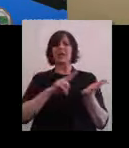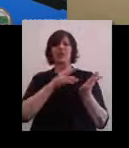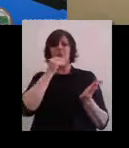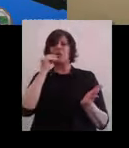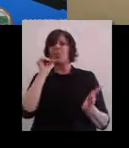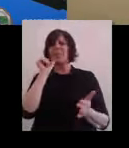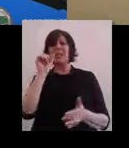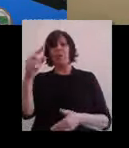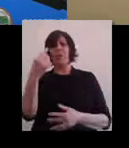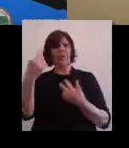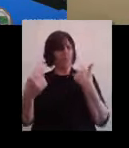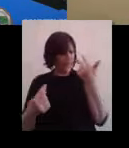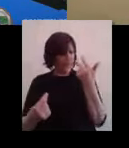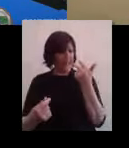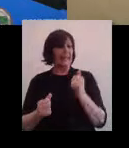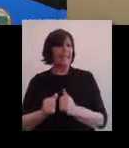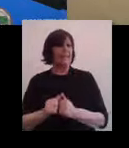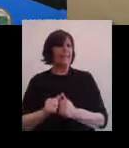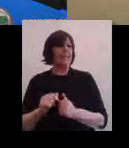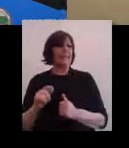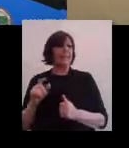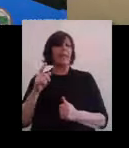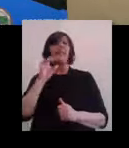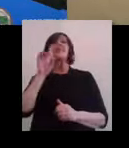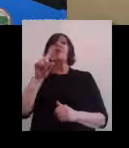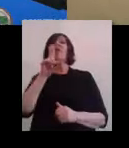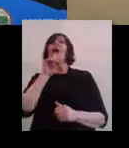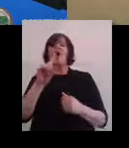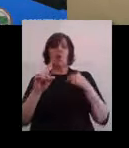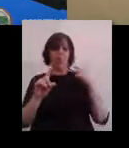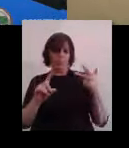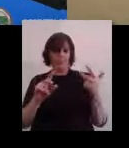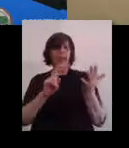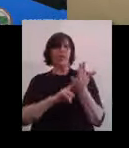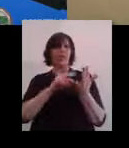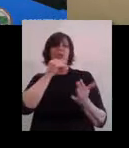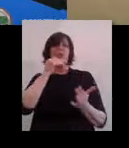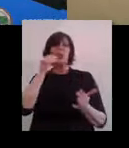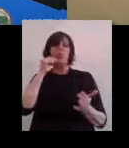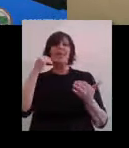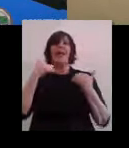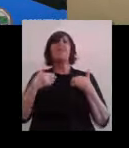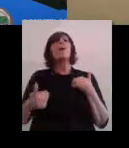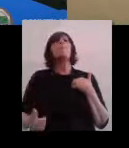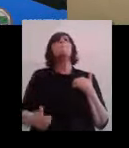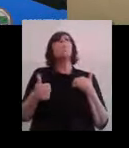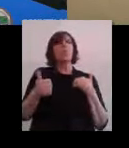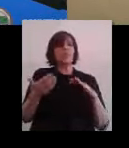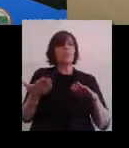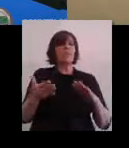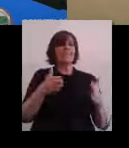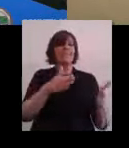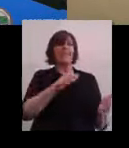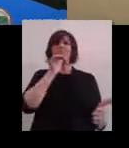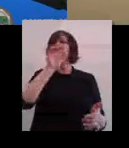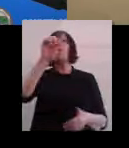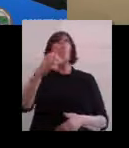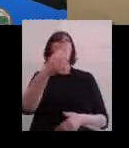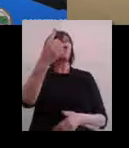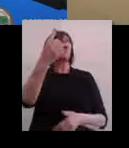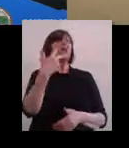There are 3 nursing homes that have the majority of the deaths, but they're not the only 3 nursing homes to have had